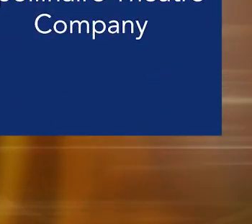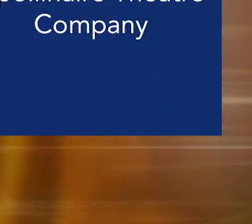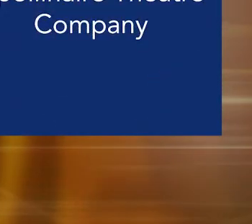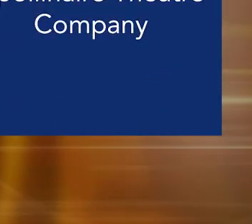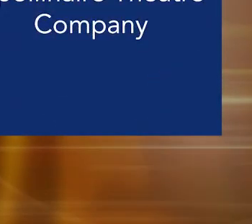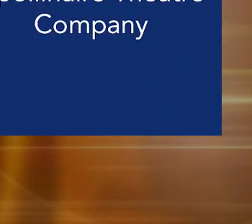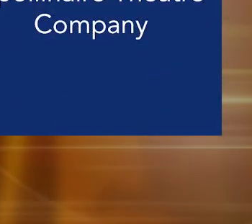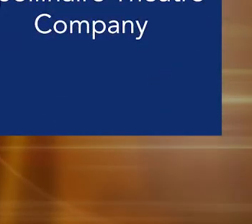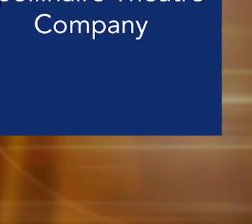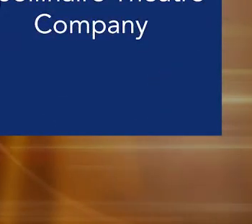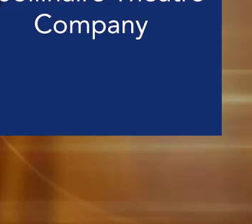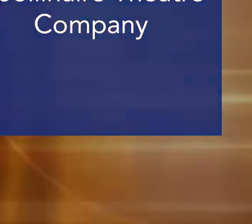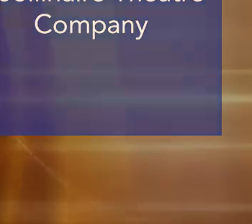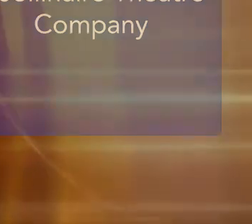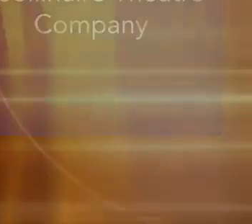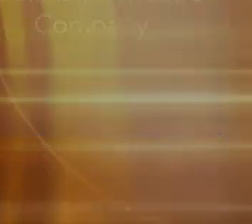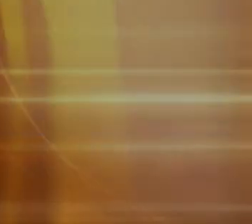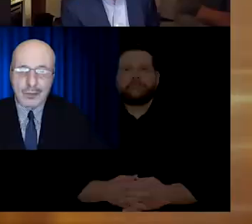Theater Company.